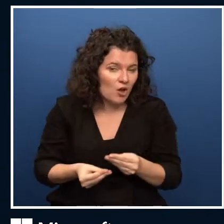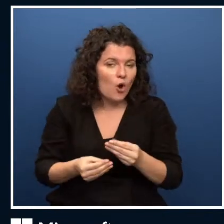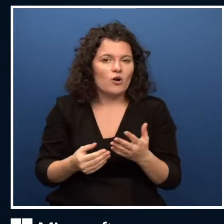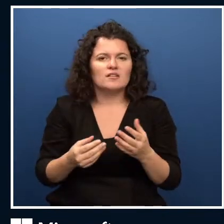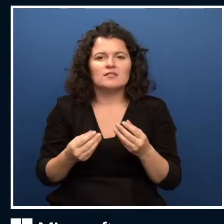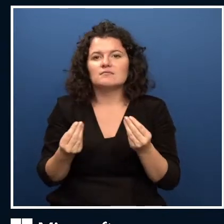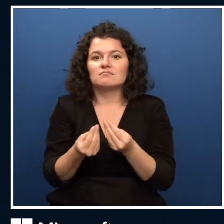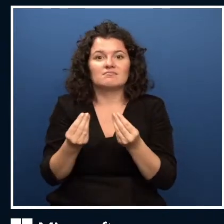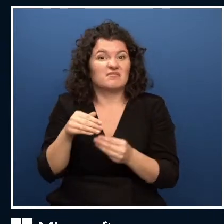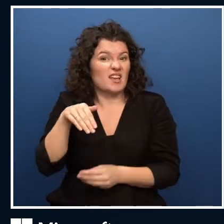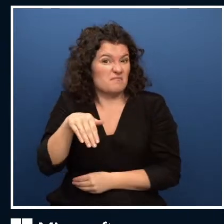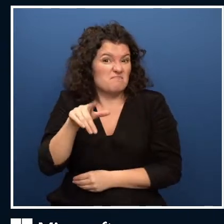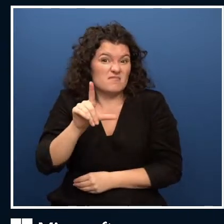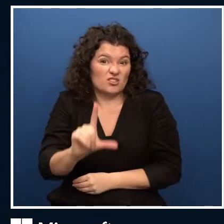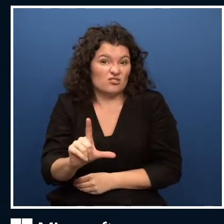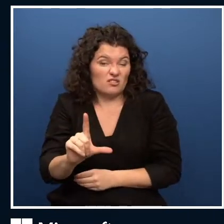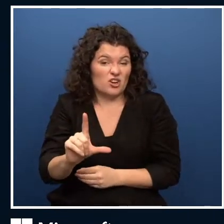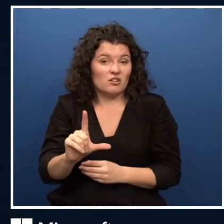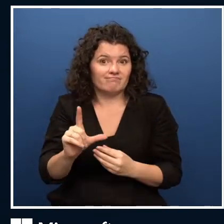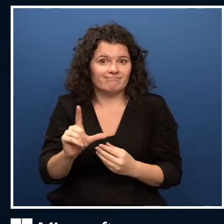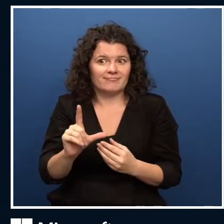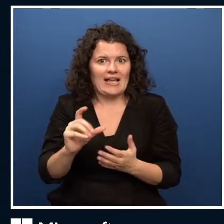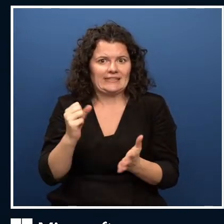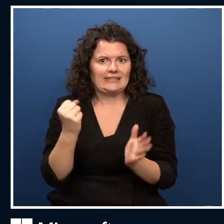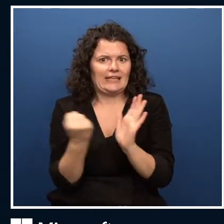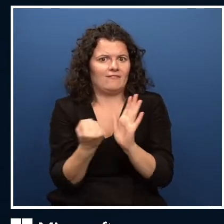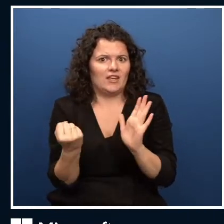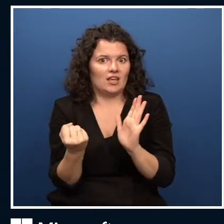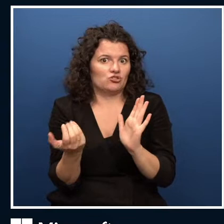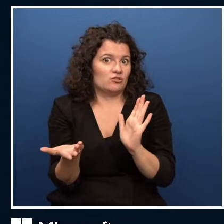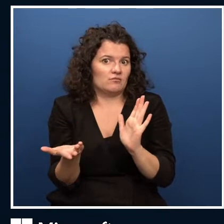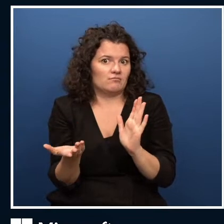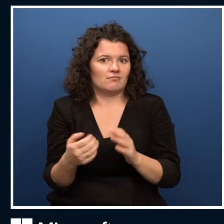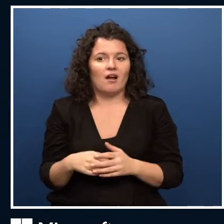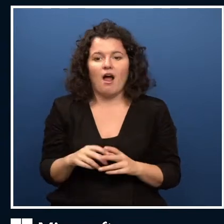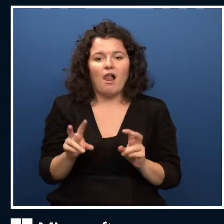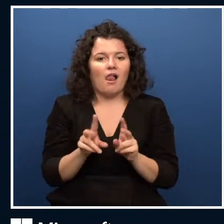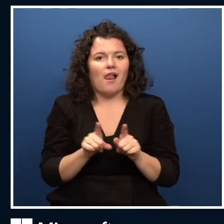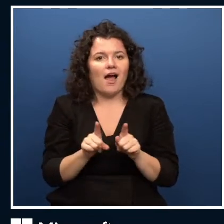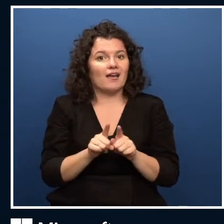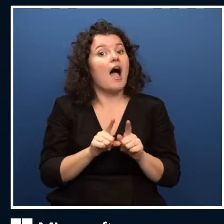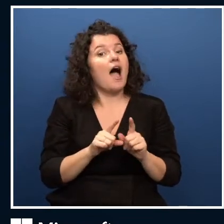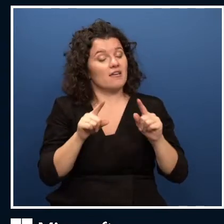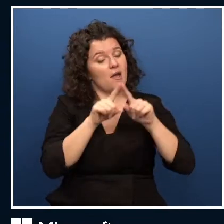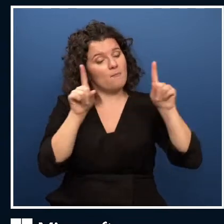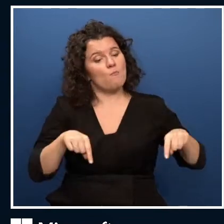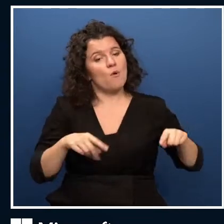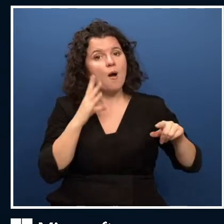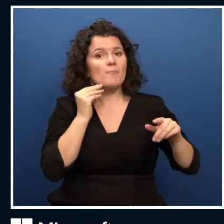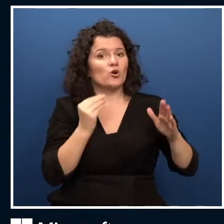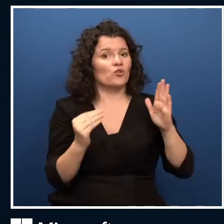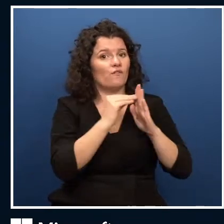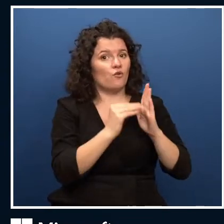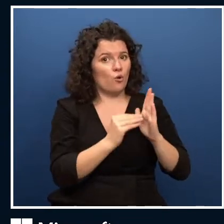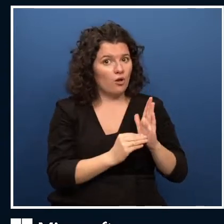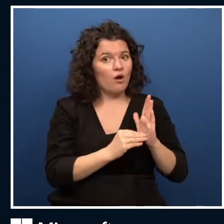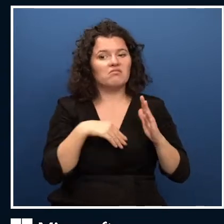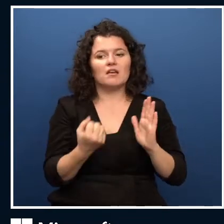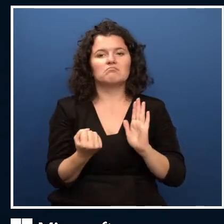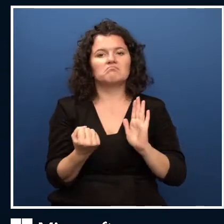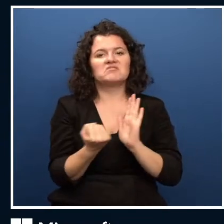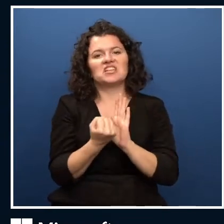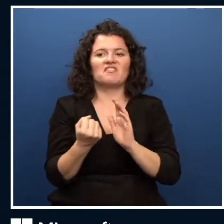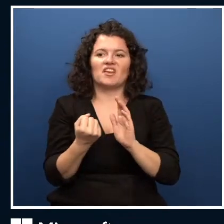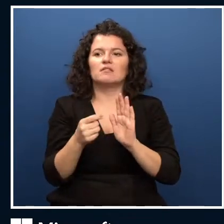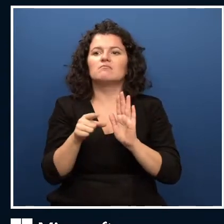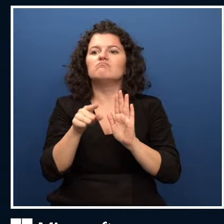engineering certification. Is you're checking the box that's going to allow you to get that next position. And then likewise